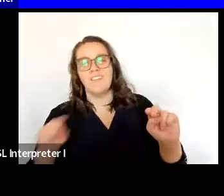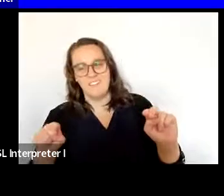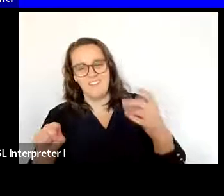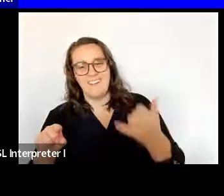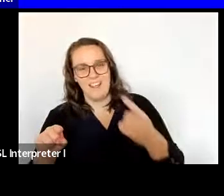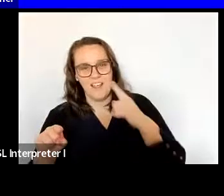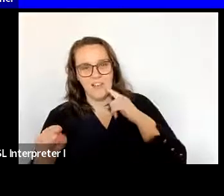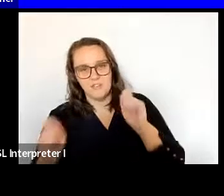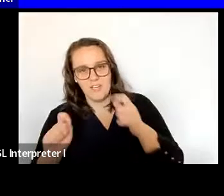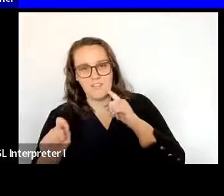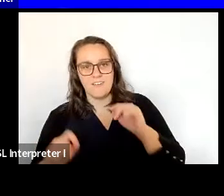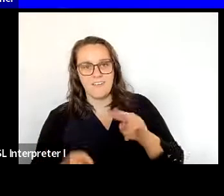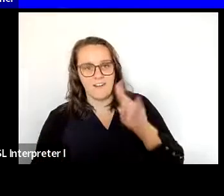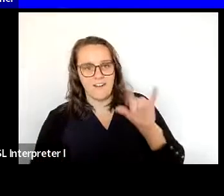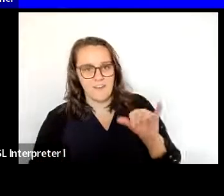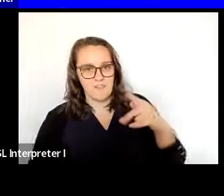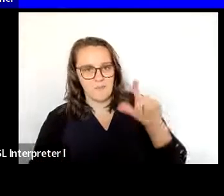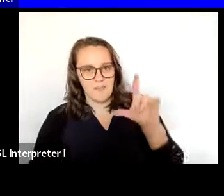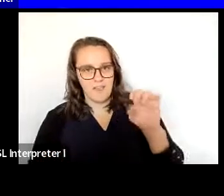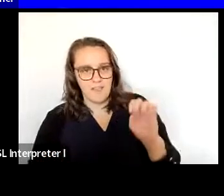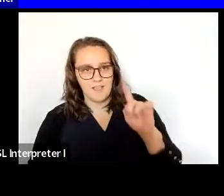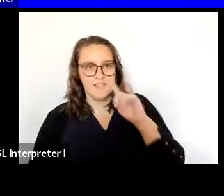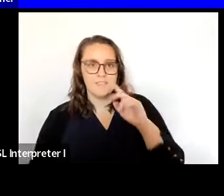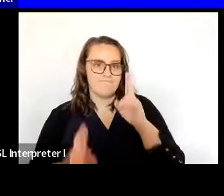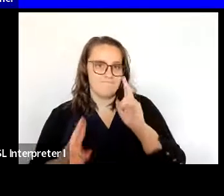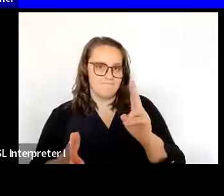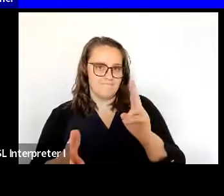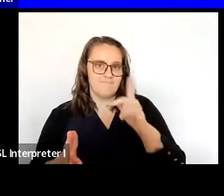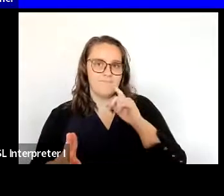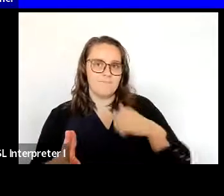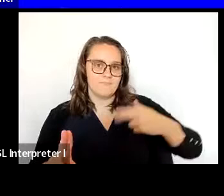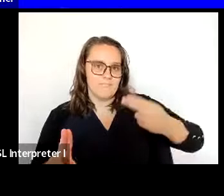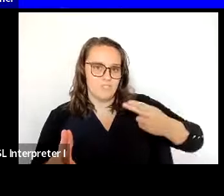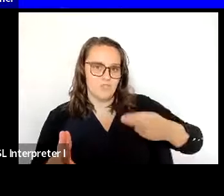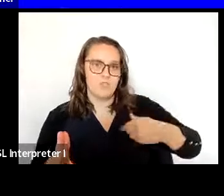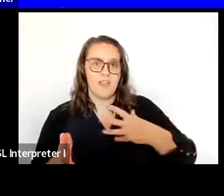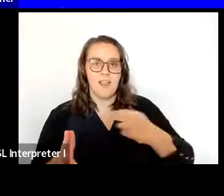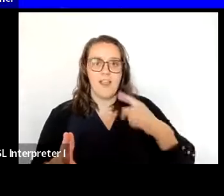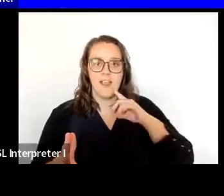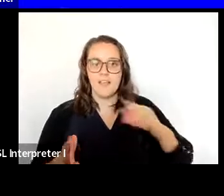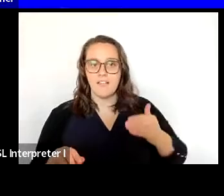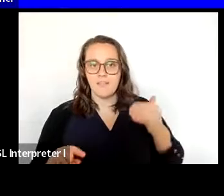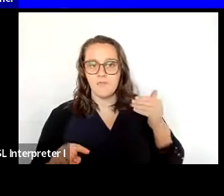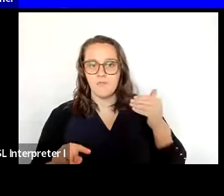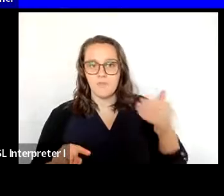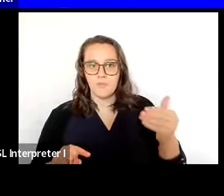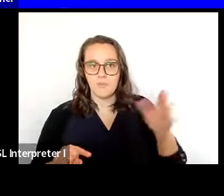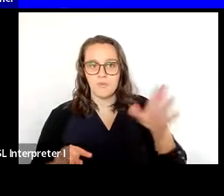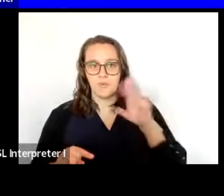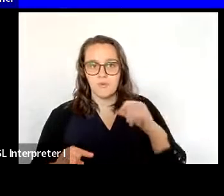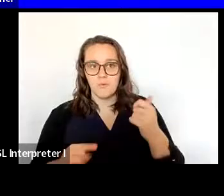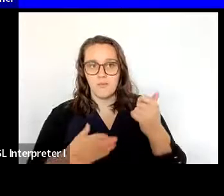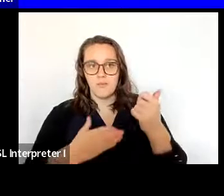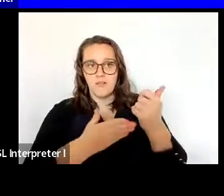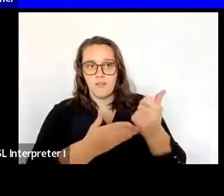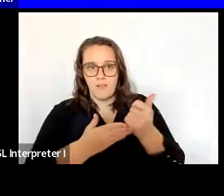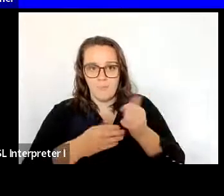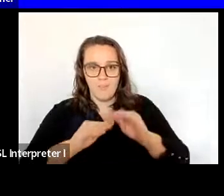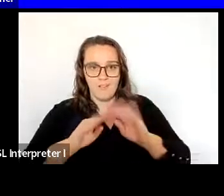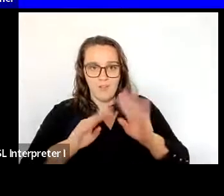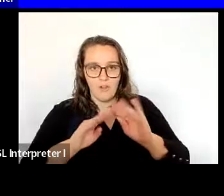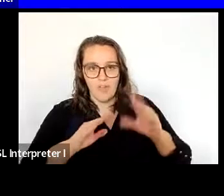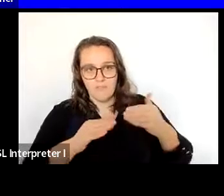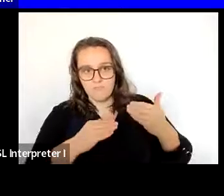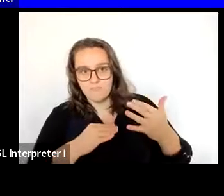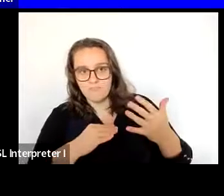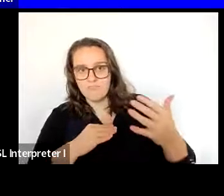block, and amending the notice requirements for future official designations will facilitate the official designation and redesignation of streets and